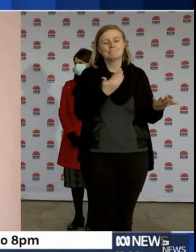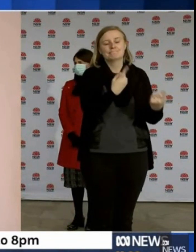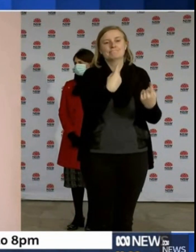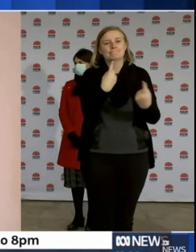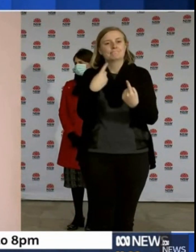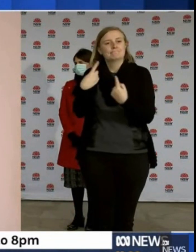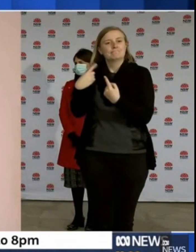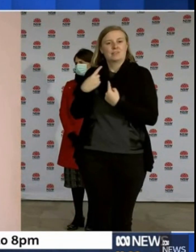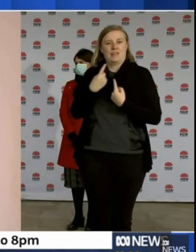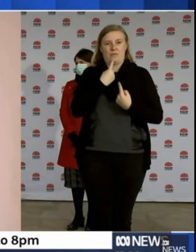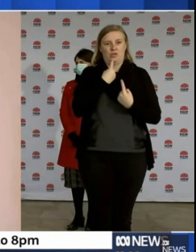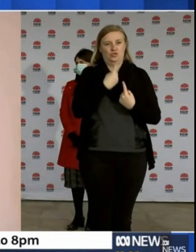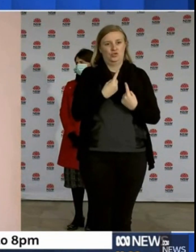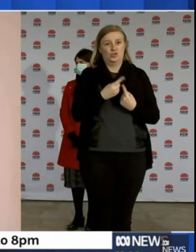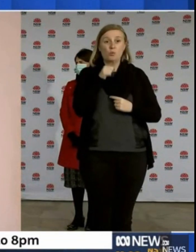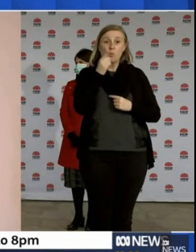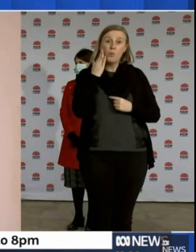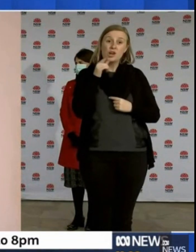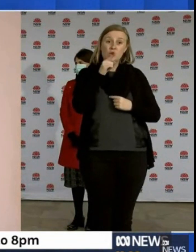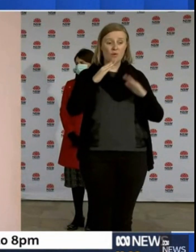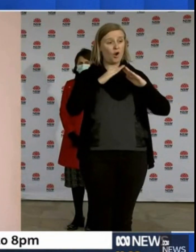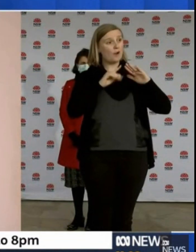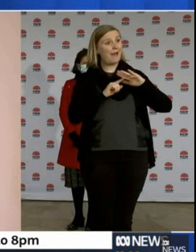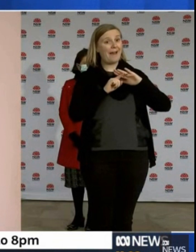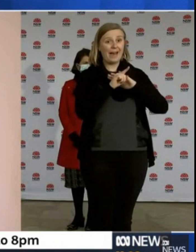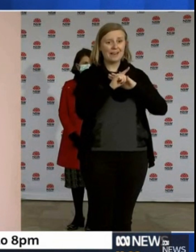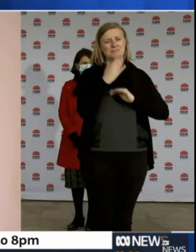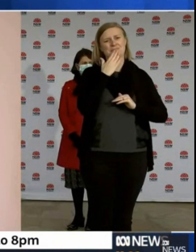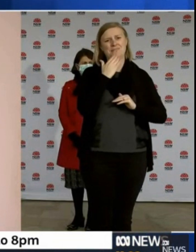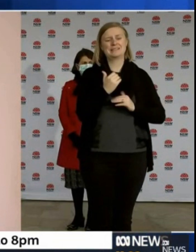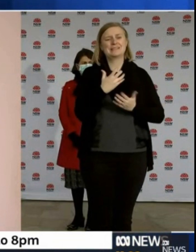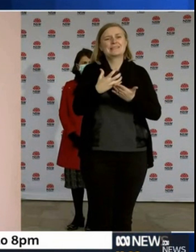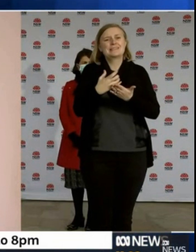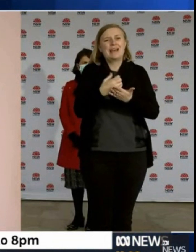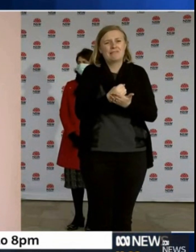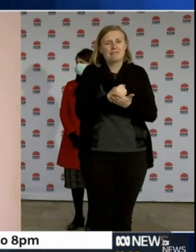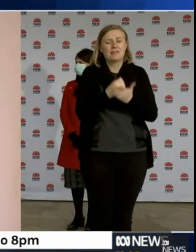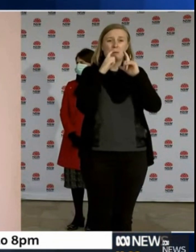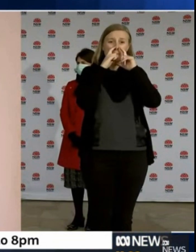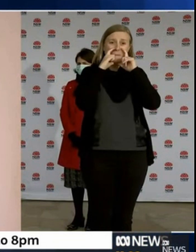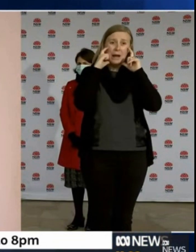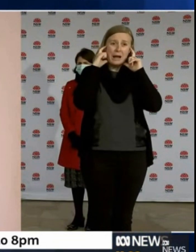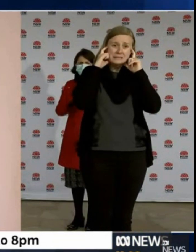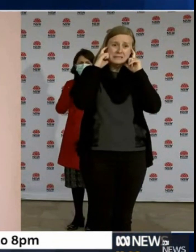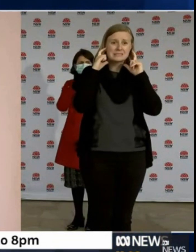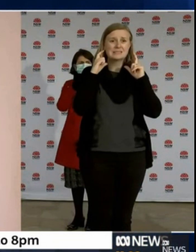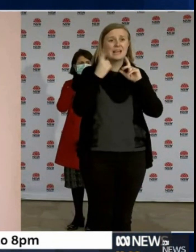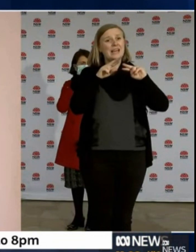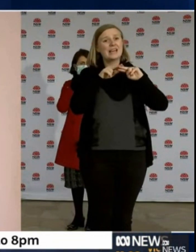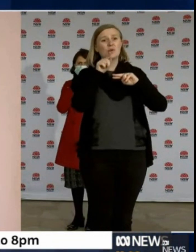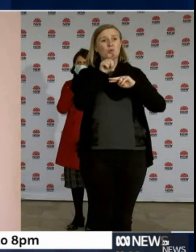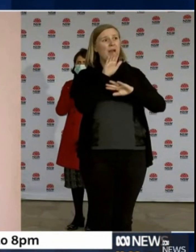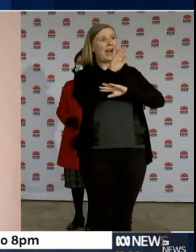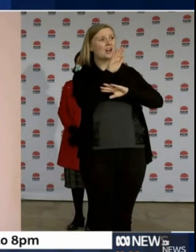by moving about in a safe way, wearing a mask, and even outdoors if you're going into a crowded place or you feel that there might be